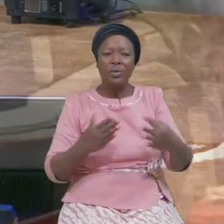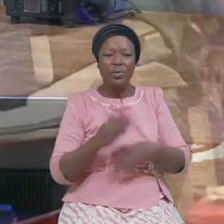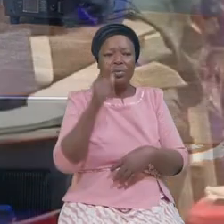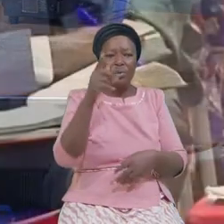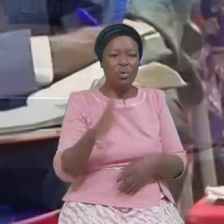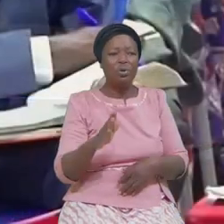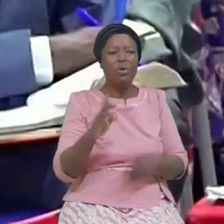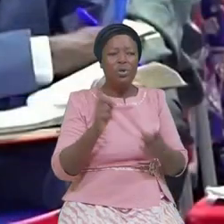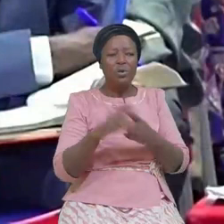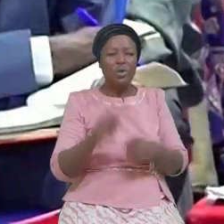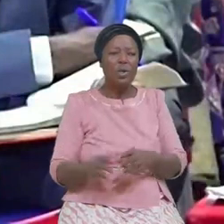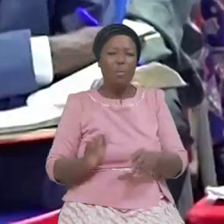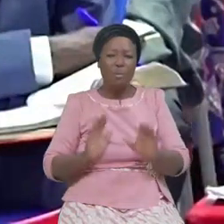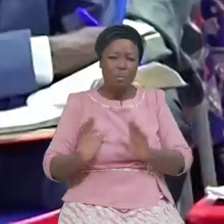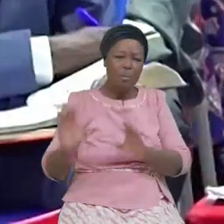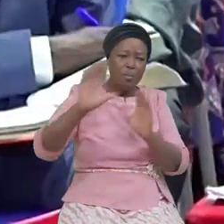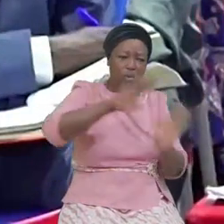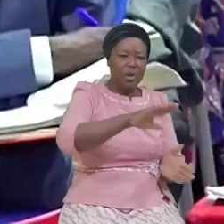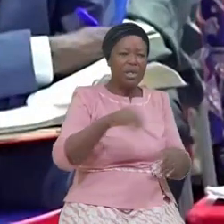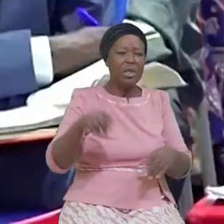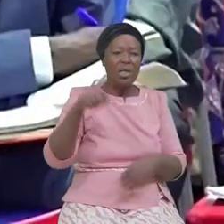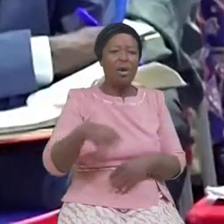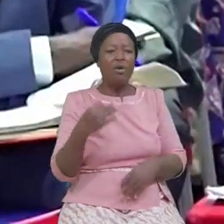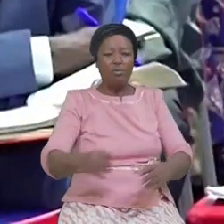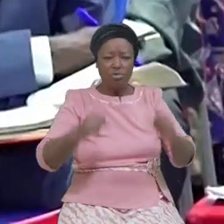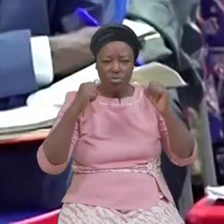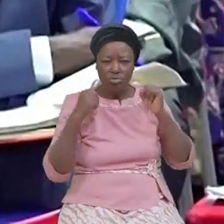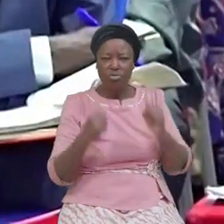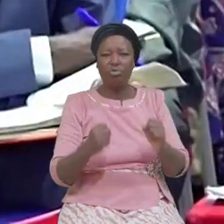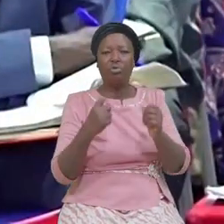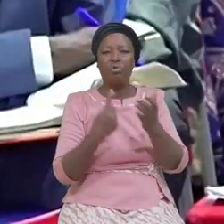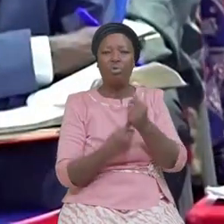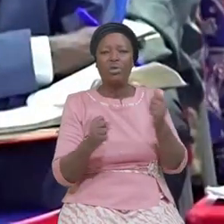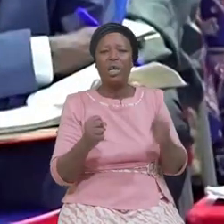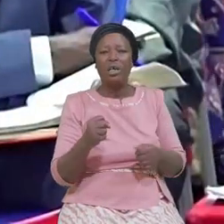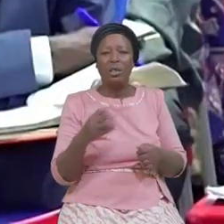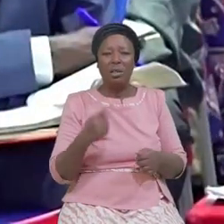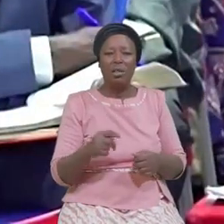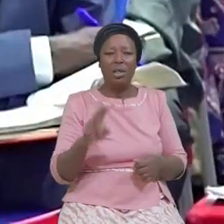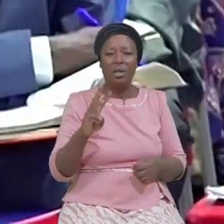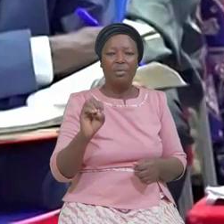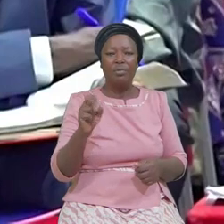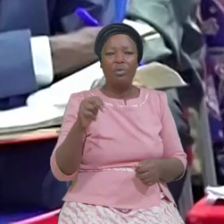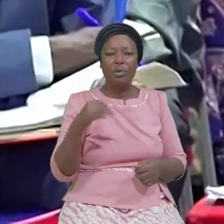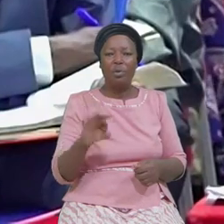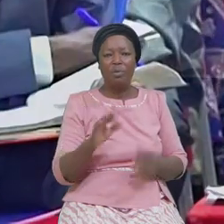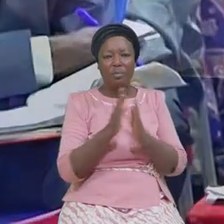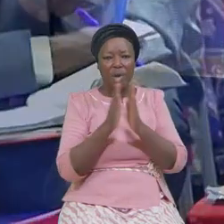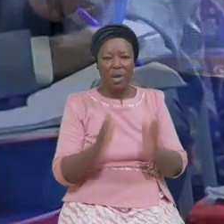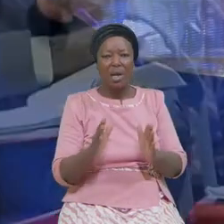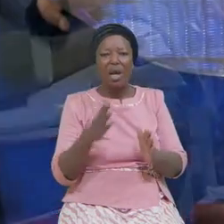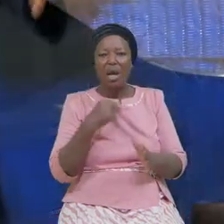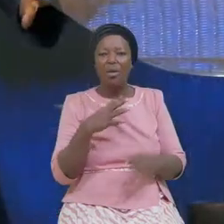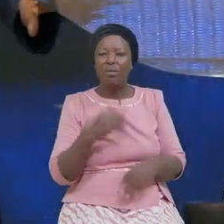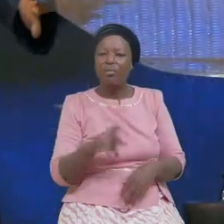God to the pulling down of strongholds. The weapon of prayer, the weapon of